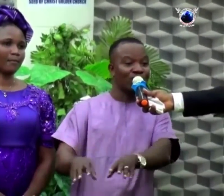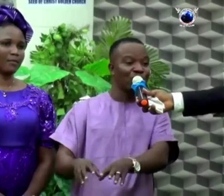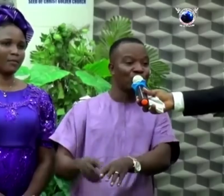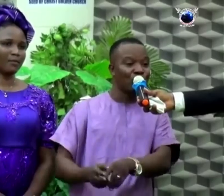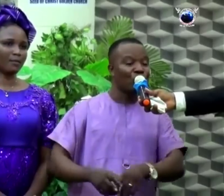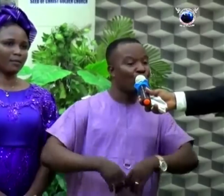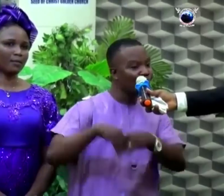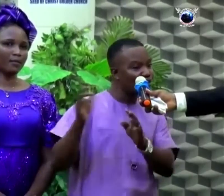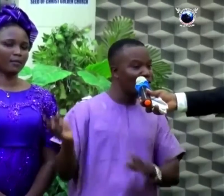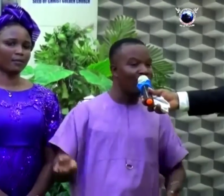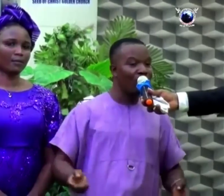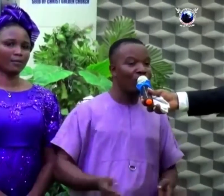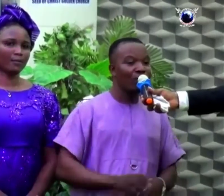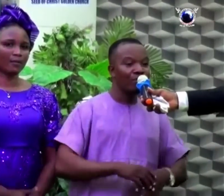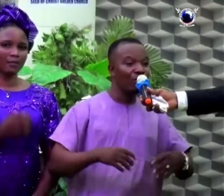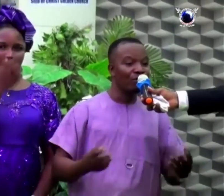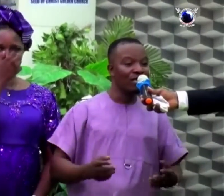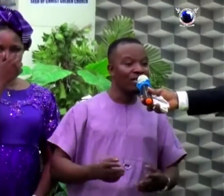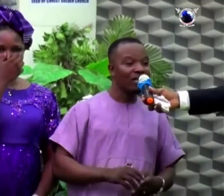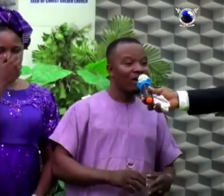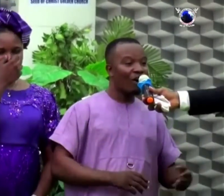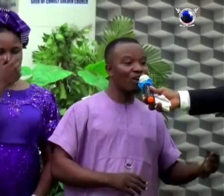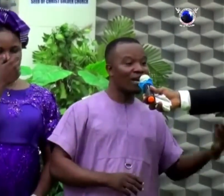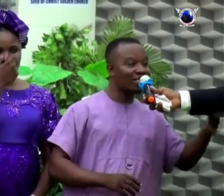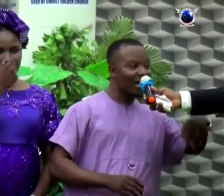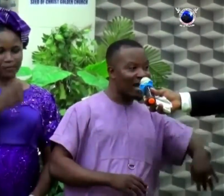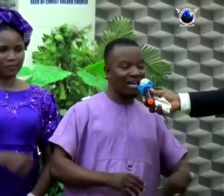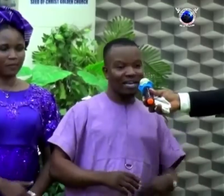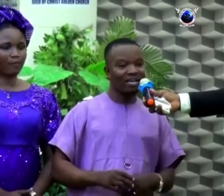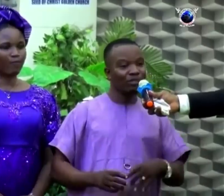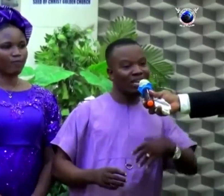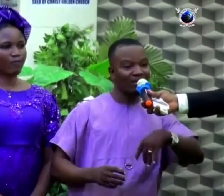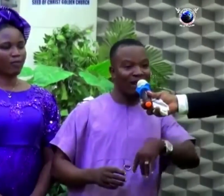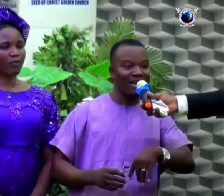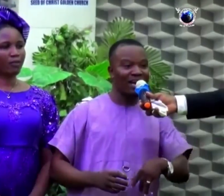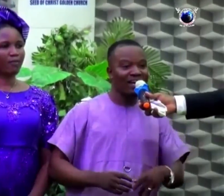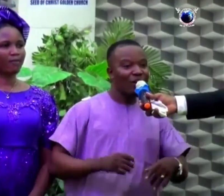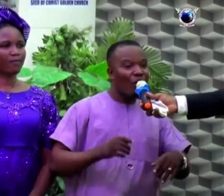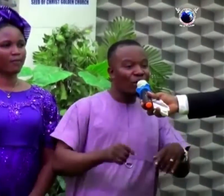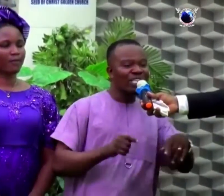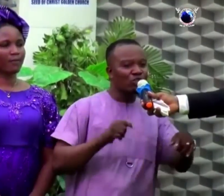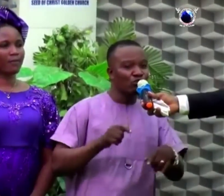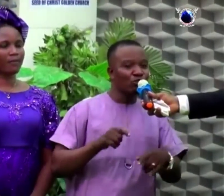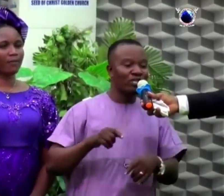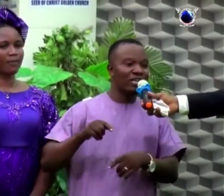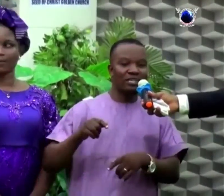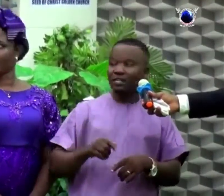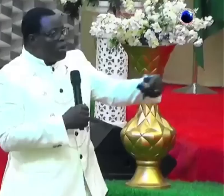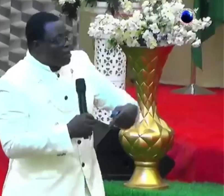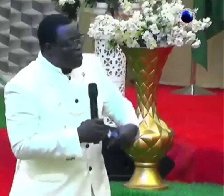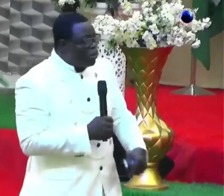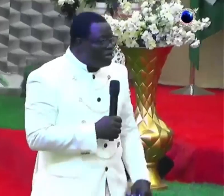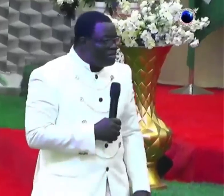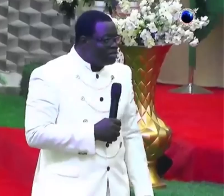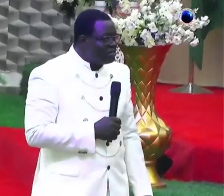resort mi sinu moto oni moto pe lo mi o ri ojo keta ni mo se ri pada o di June won je ko pe